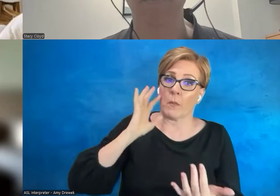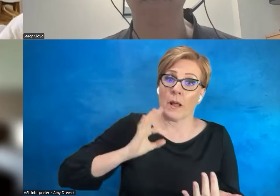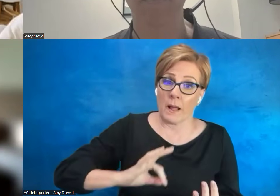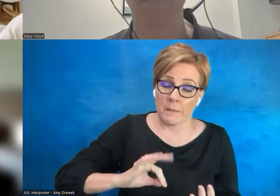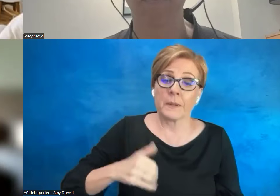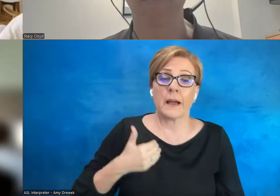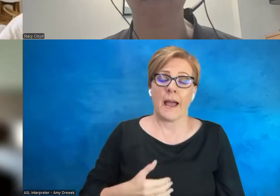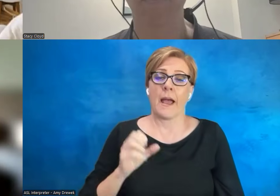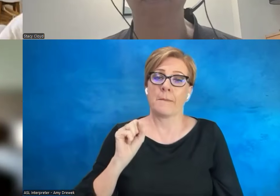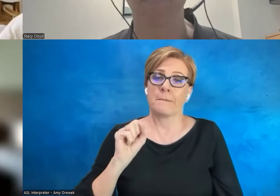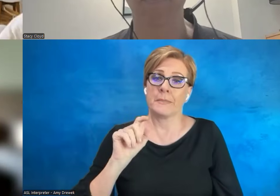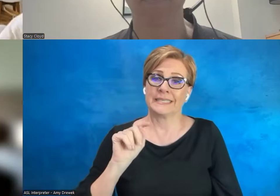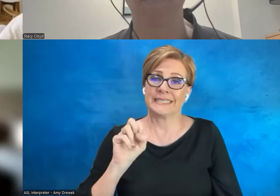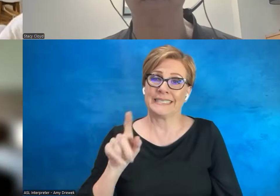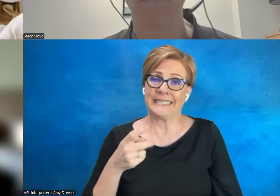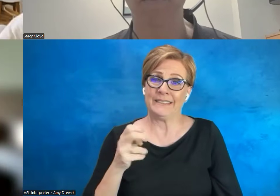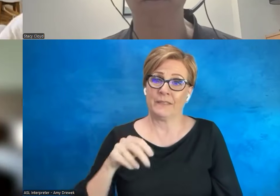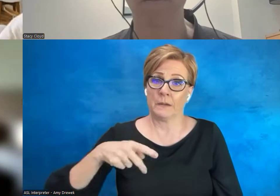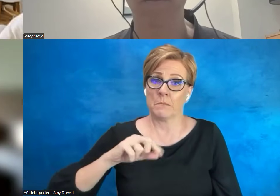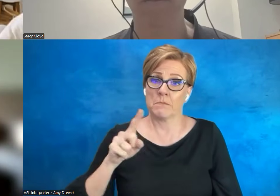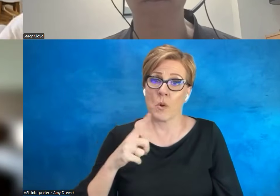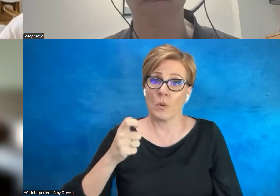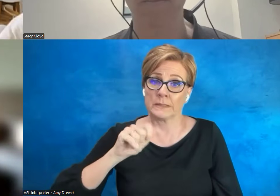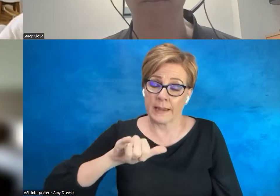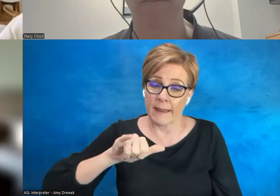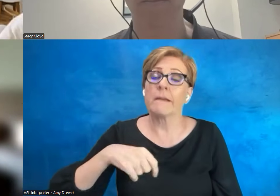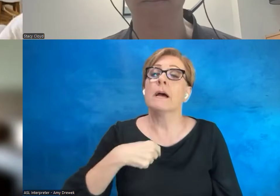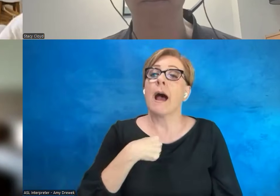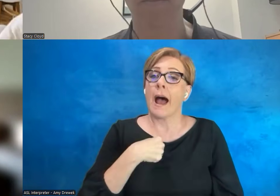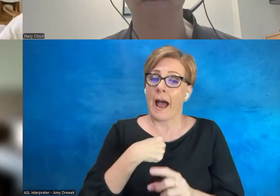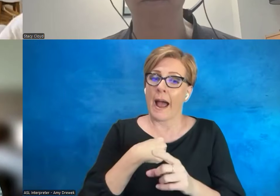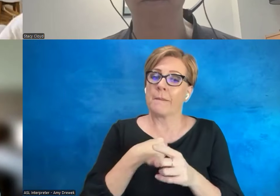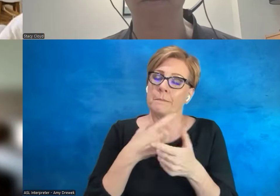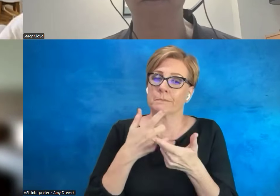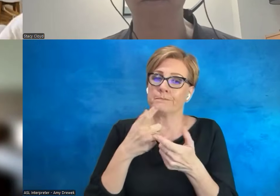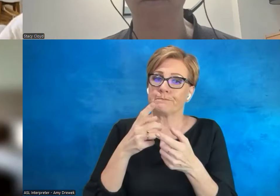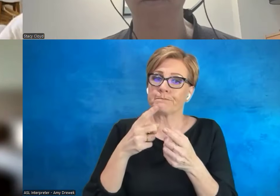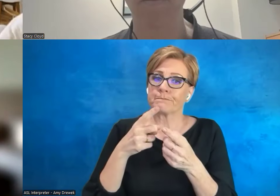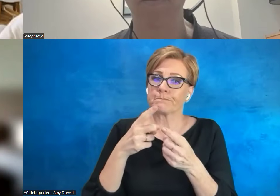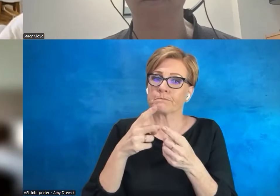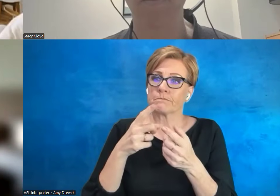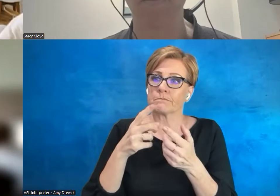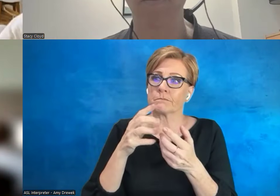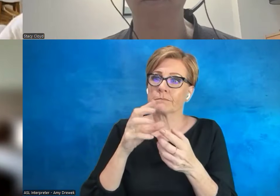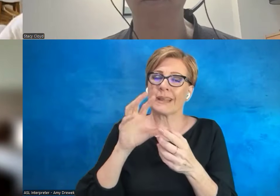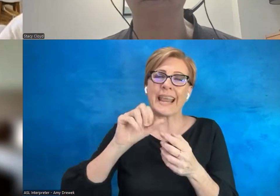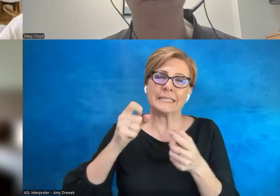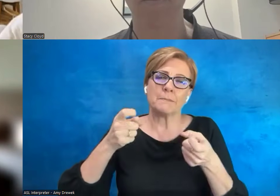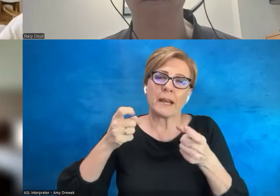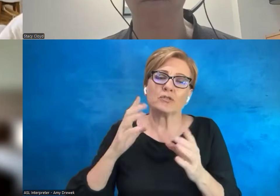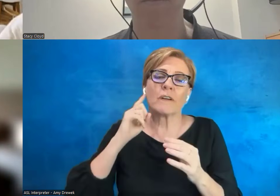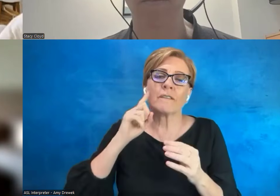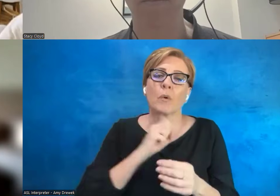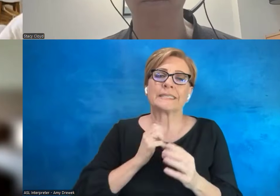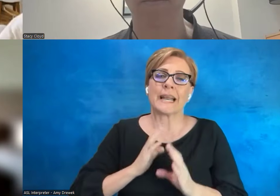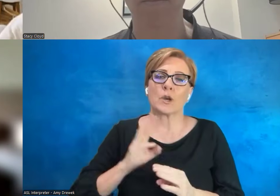is Stephen Posgay. I'm a caseworker in Senator Wyden's office. I'm Constituent Services Representative, handling specifically Social Security,